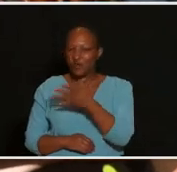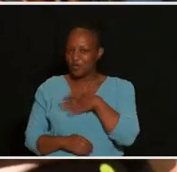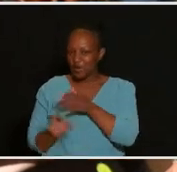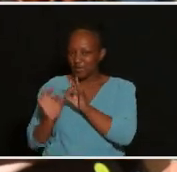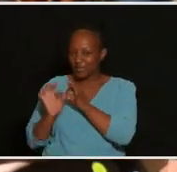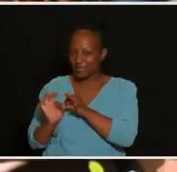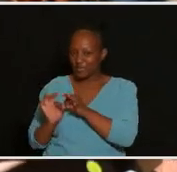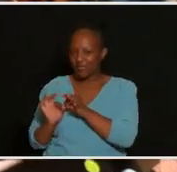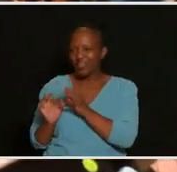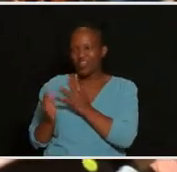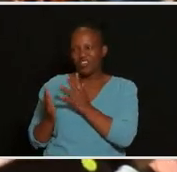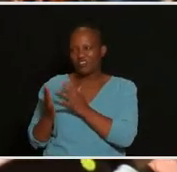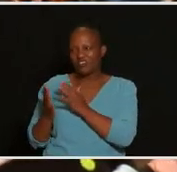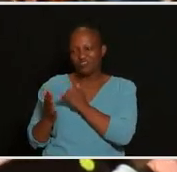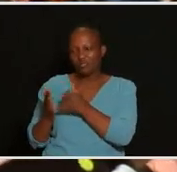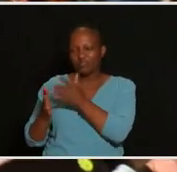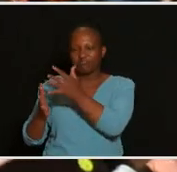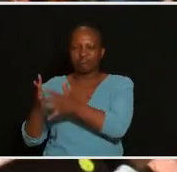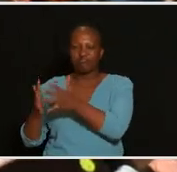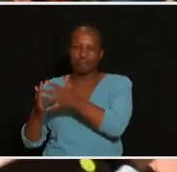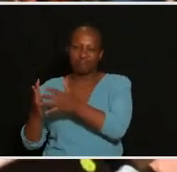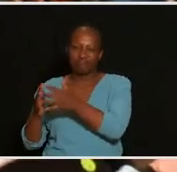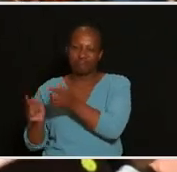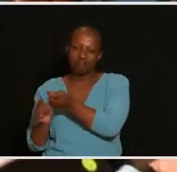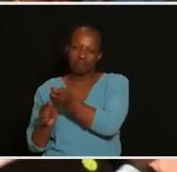that does on the lighter note continuously